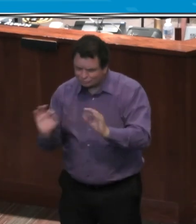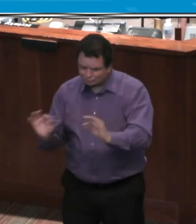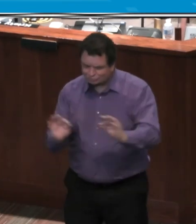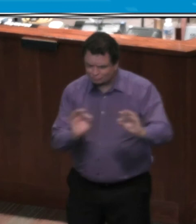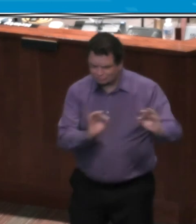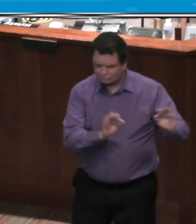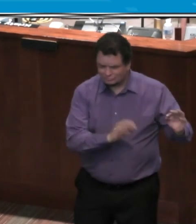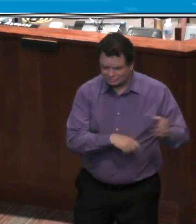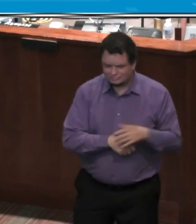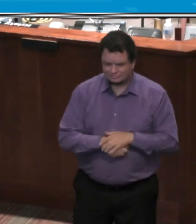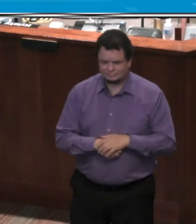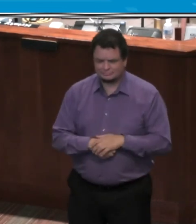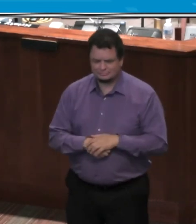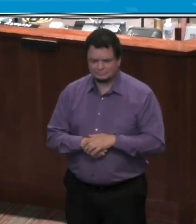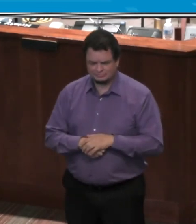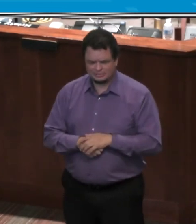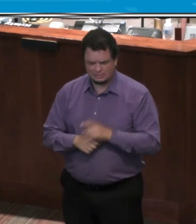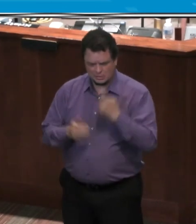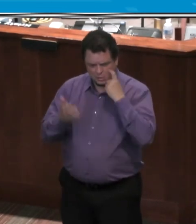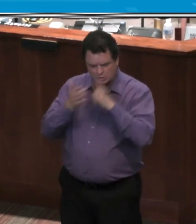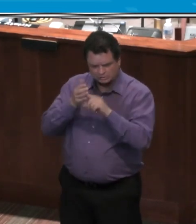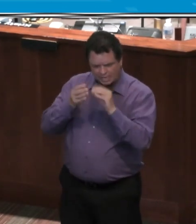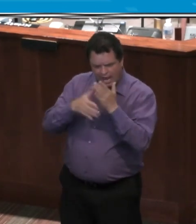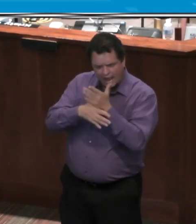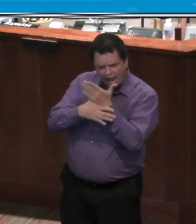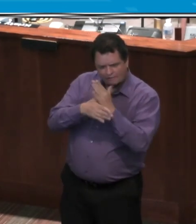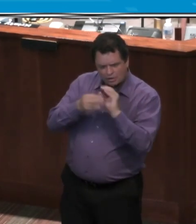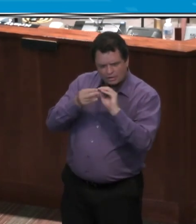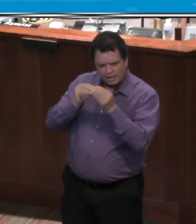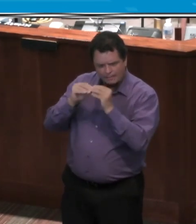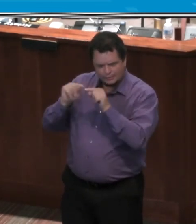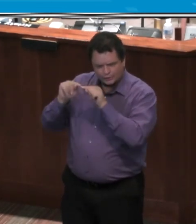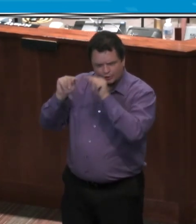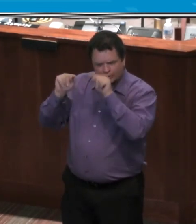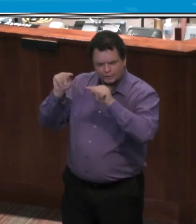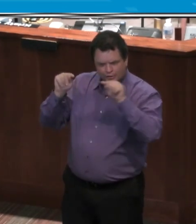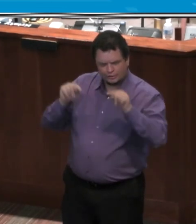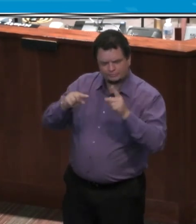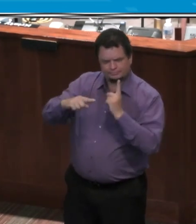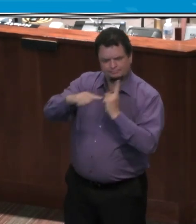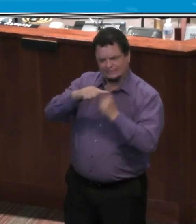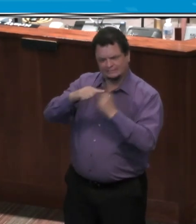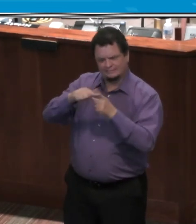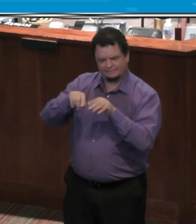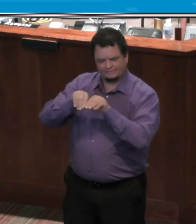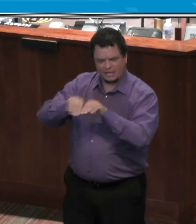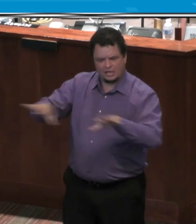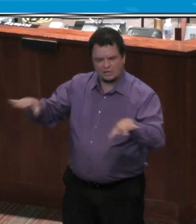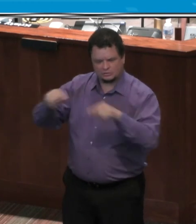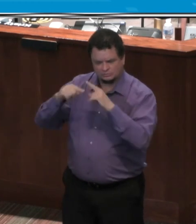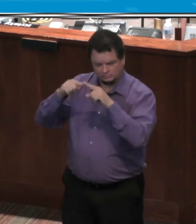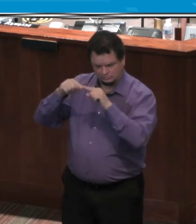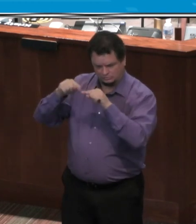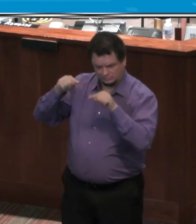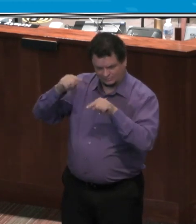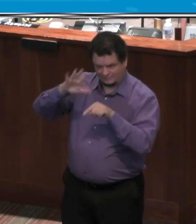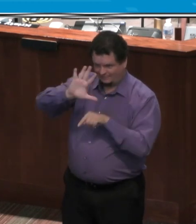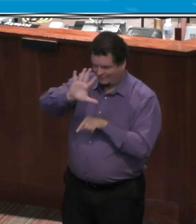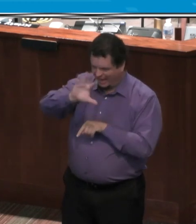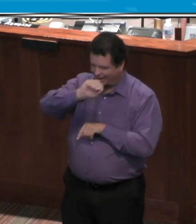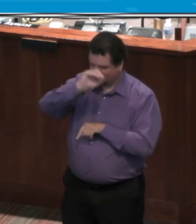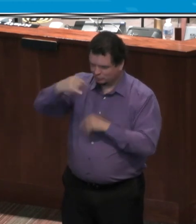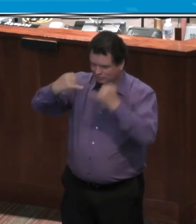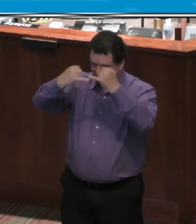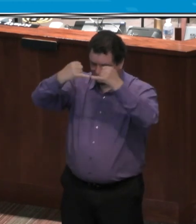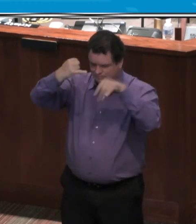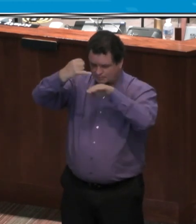Our incidence, our positivity is below 5%, as well as the hospitalizations